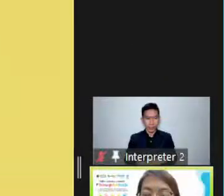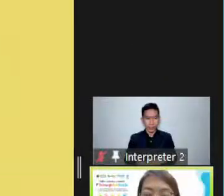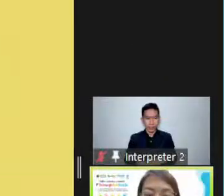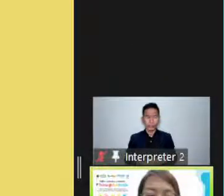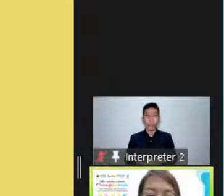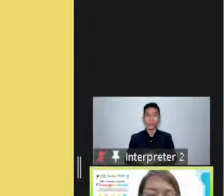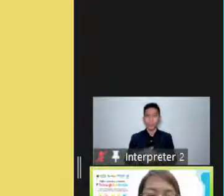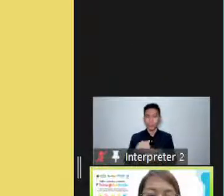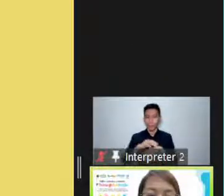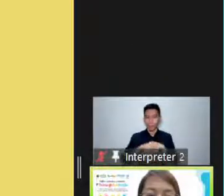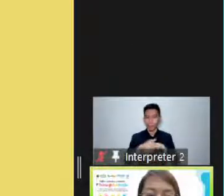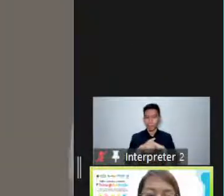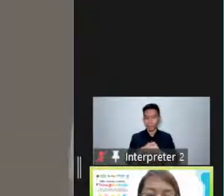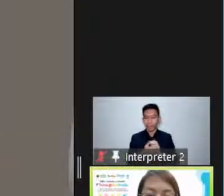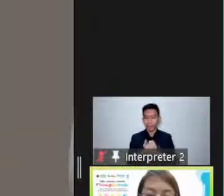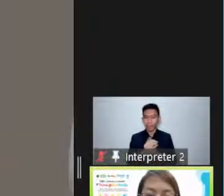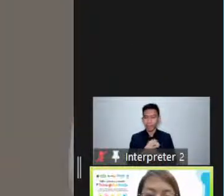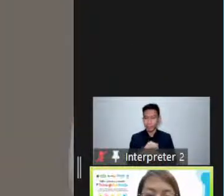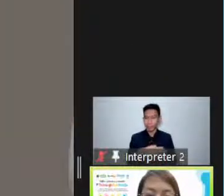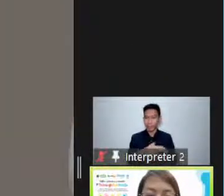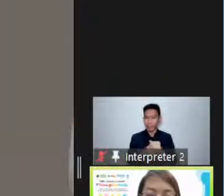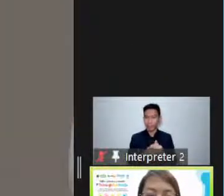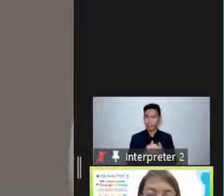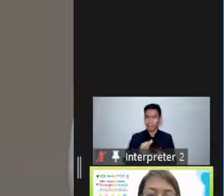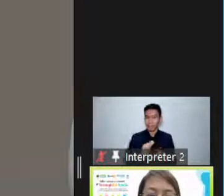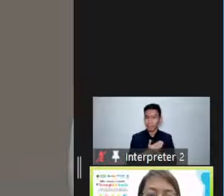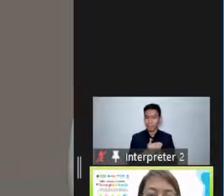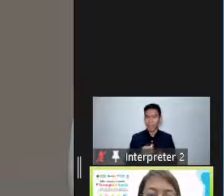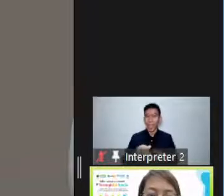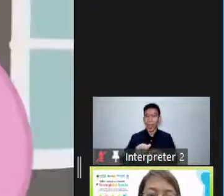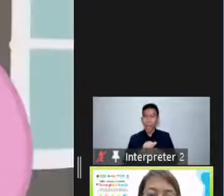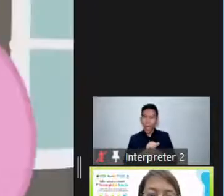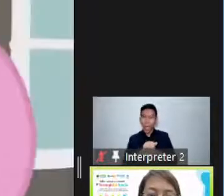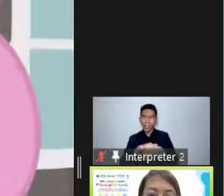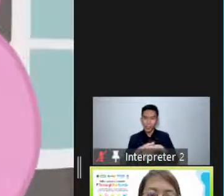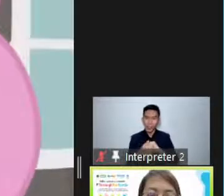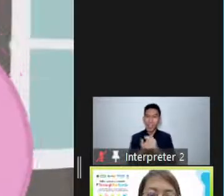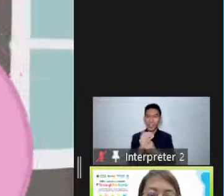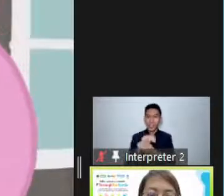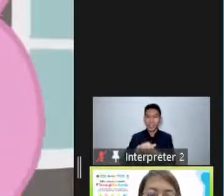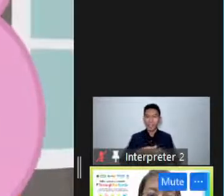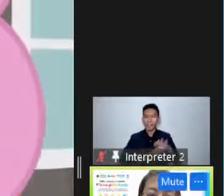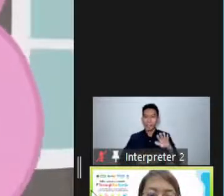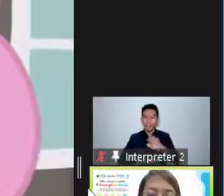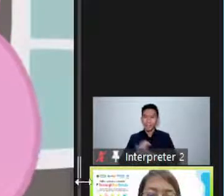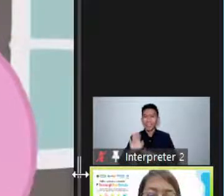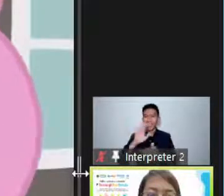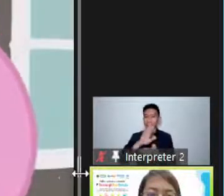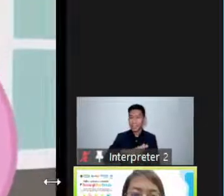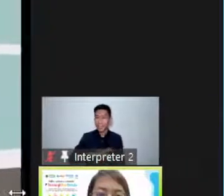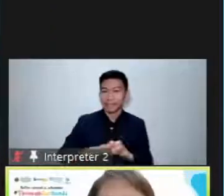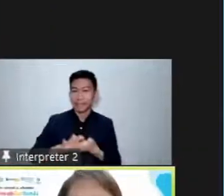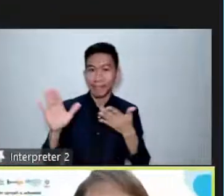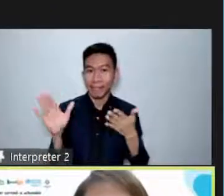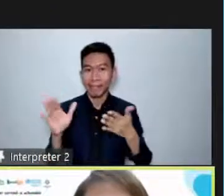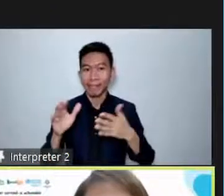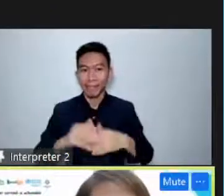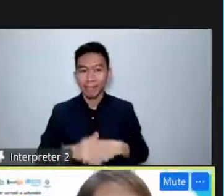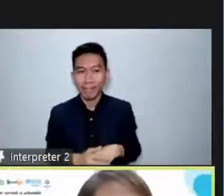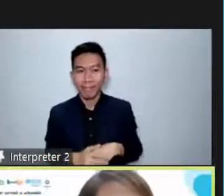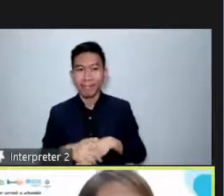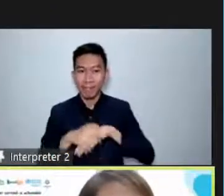Wash your hands as you sing along with Pepper. Wash, wash, wash your hands. Wash them nice and clean. Bubbly,